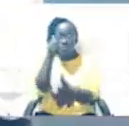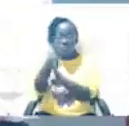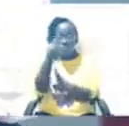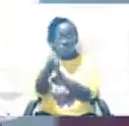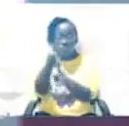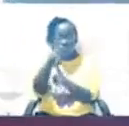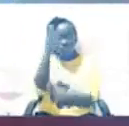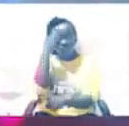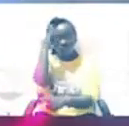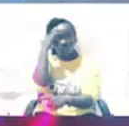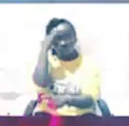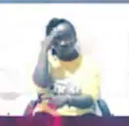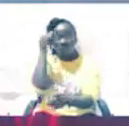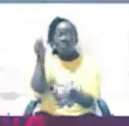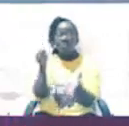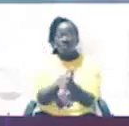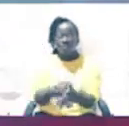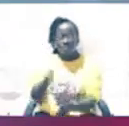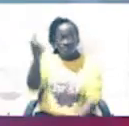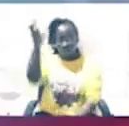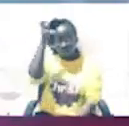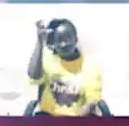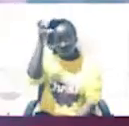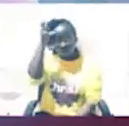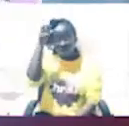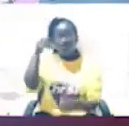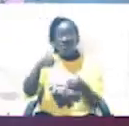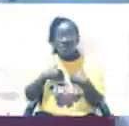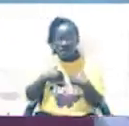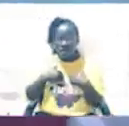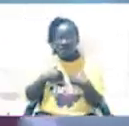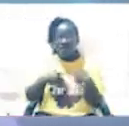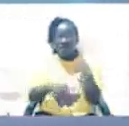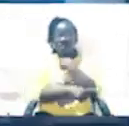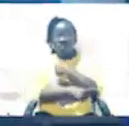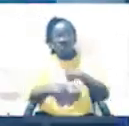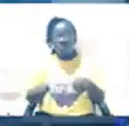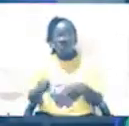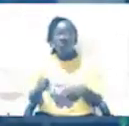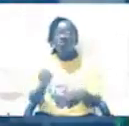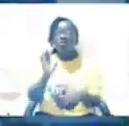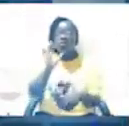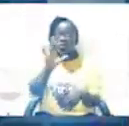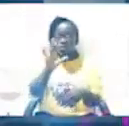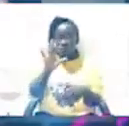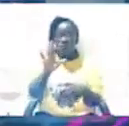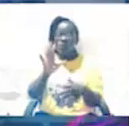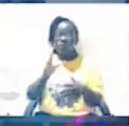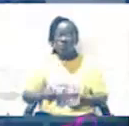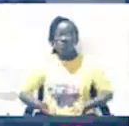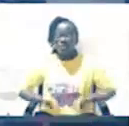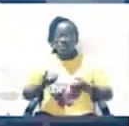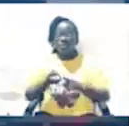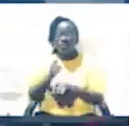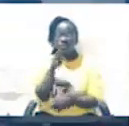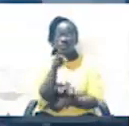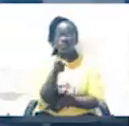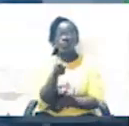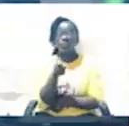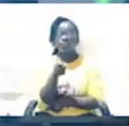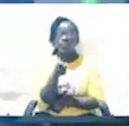soon him say that the devil has stolen away your life from you. Upon some everyone change.